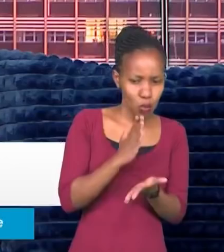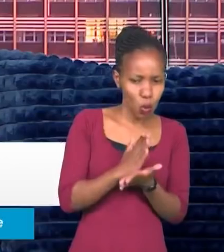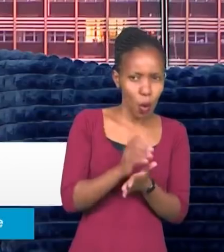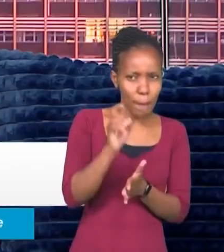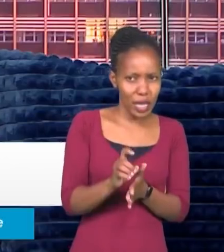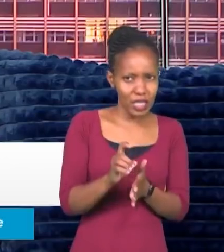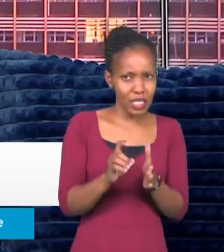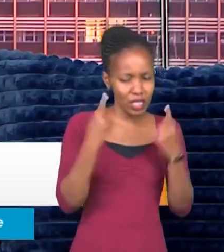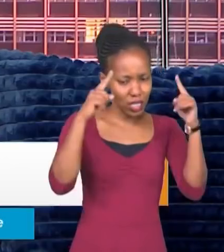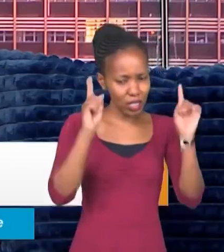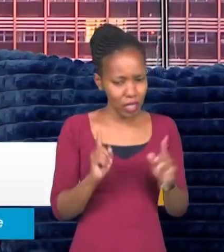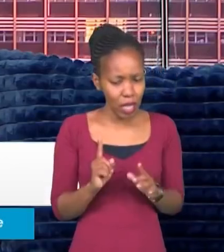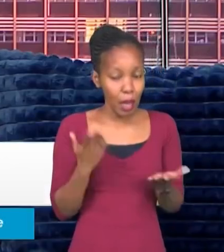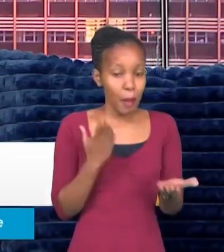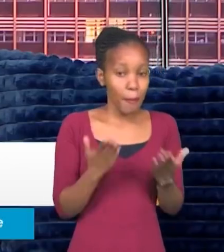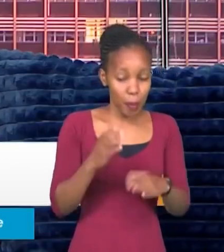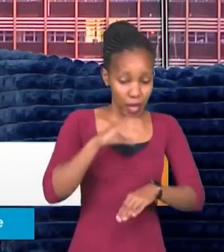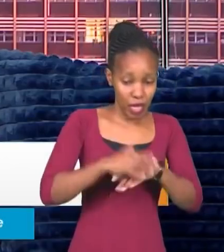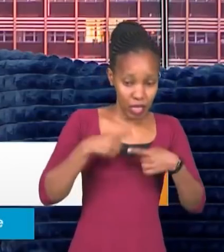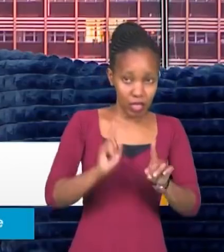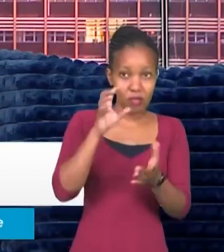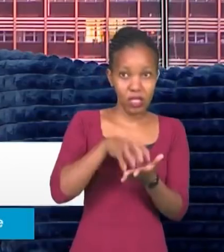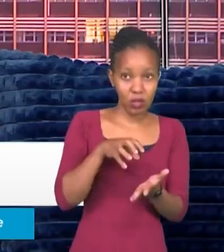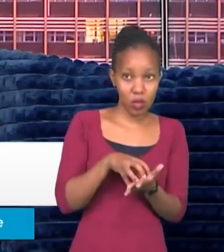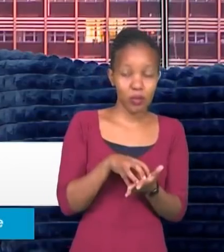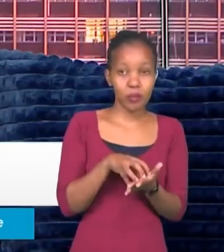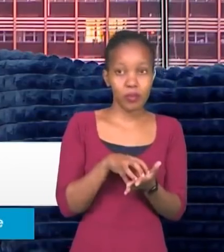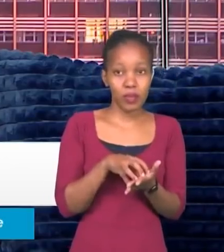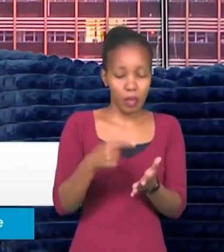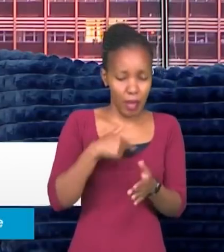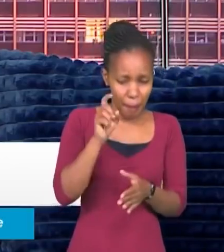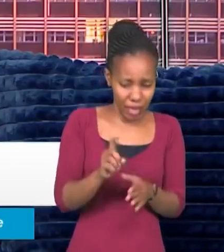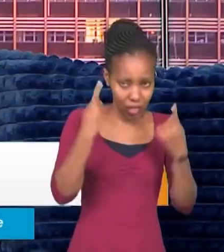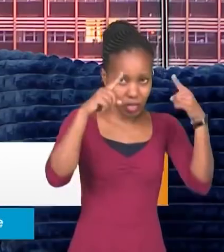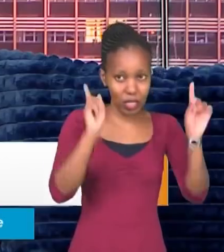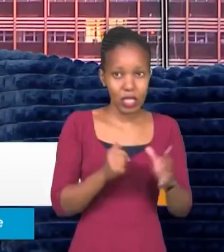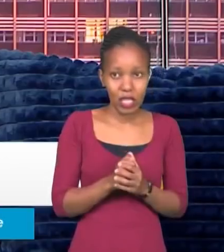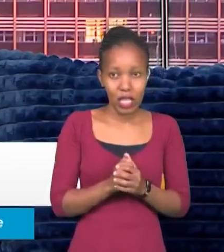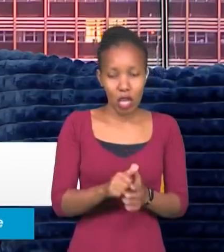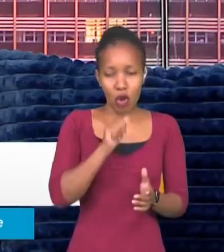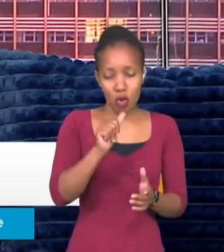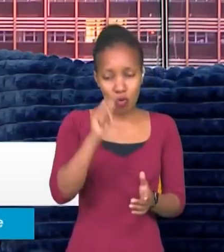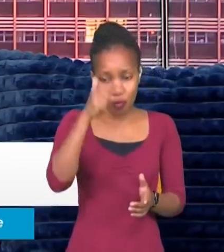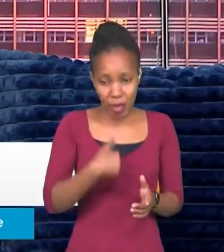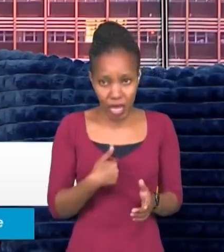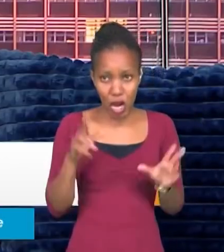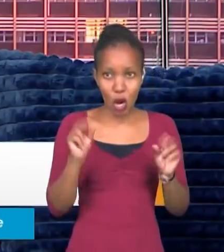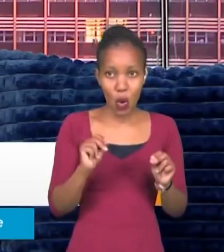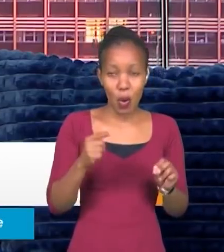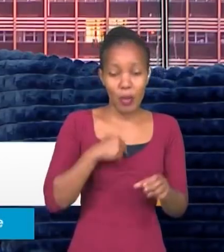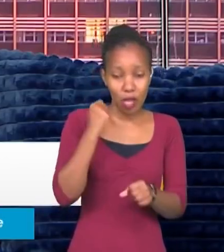you find yourself in a situation where I either make it or I make it. And I'm not doing it for me, I'm doing it for